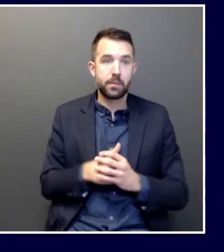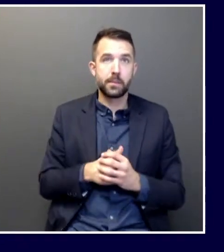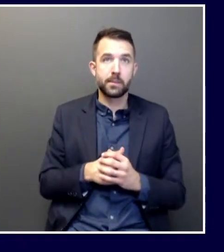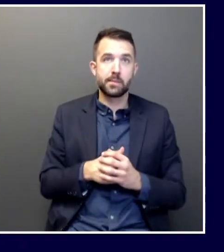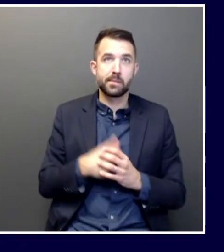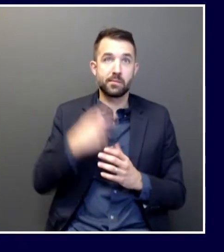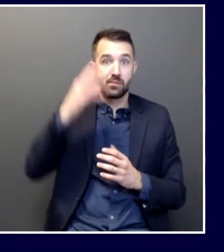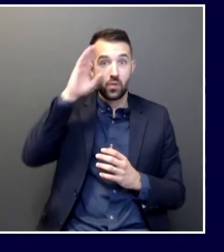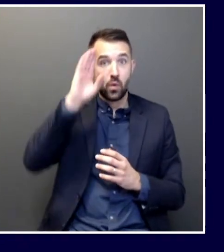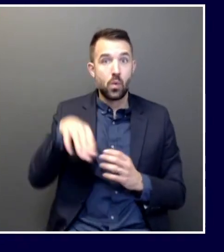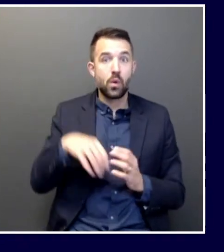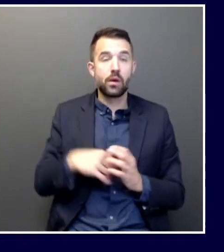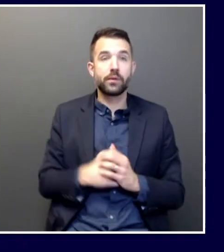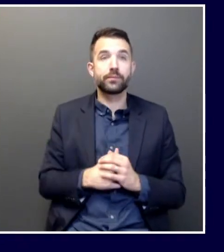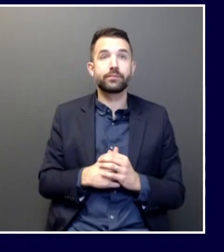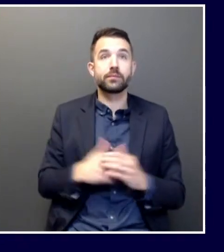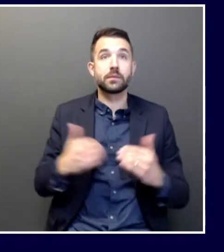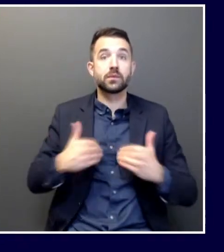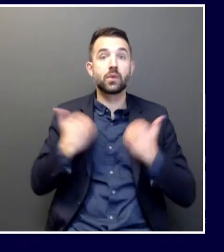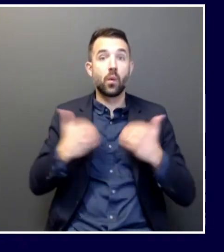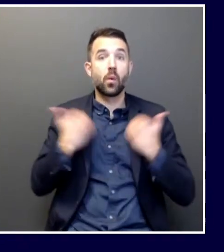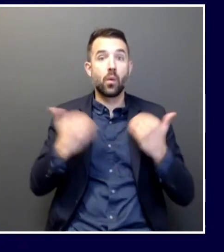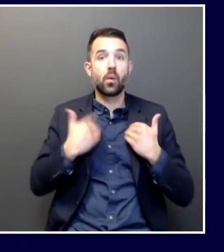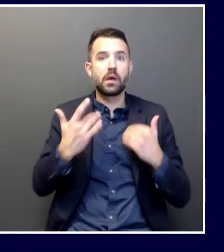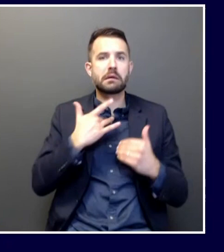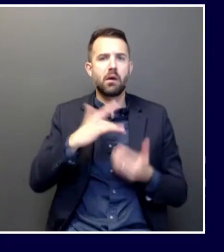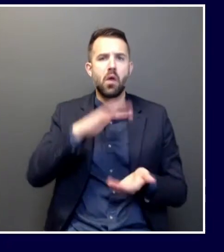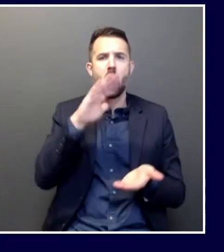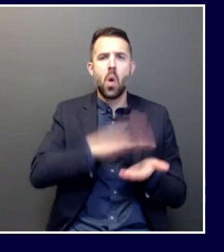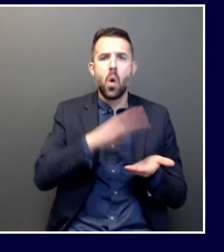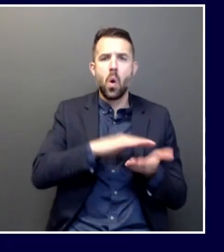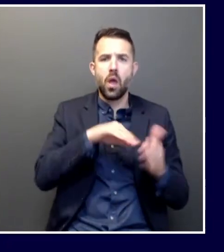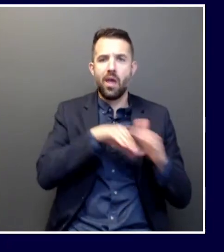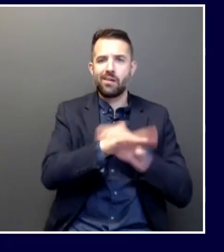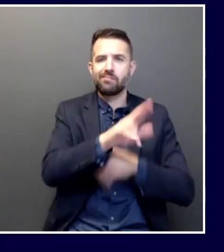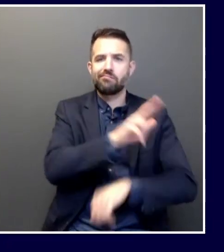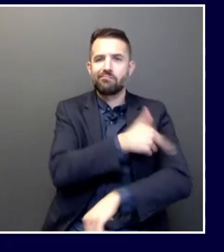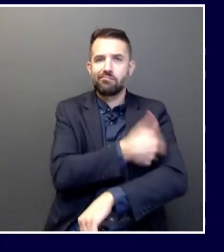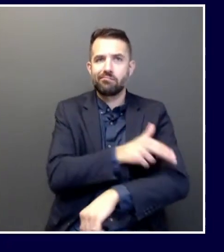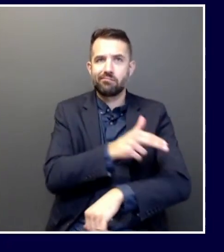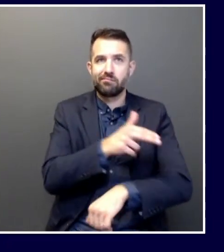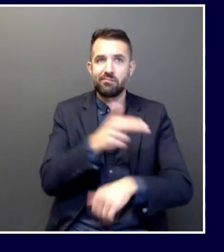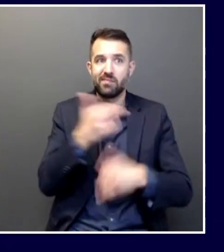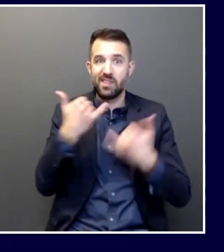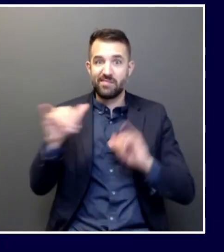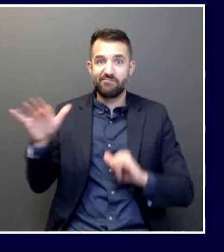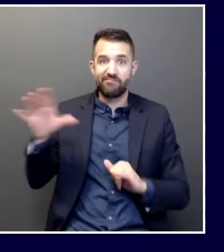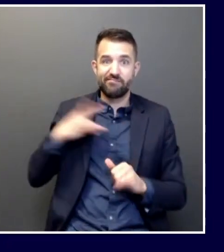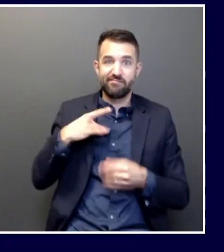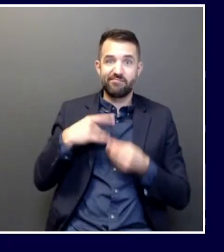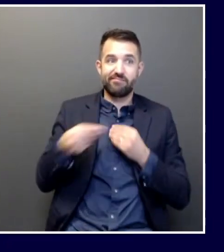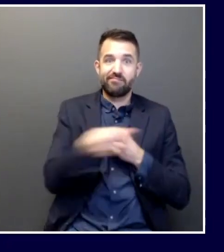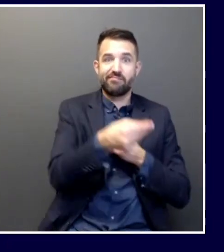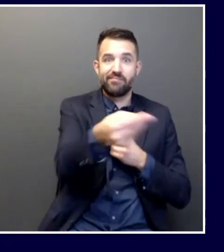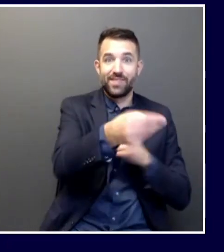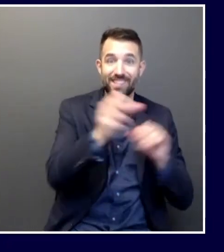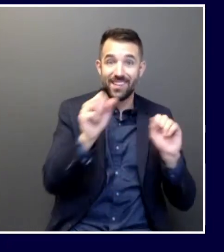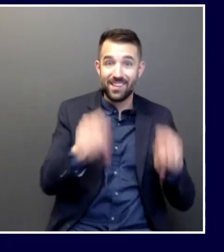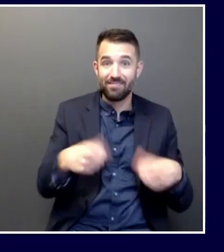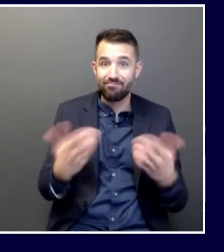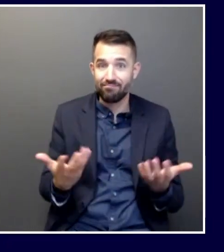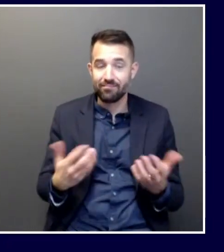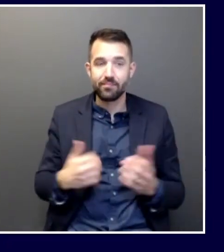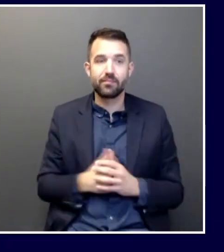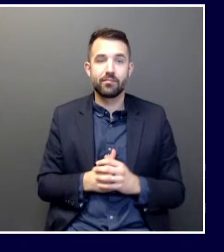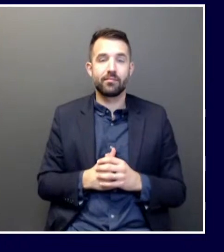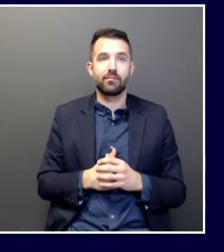of hospitalization themselves, they can obviously still spread it to others. And they also ask if there's any evidence that people